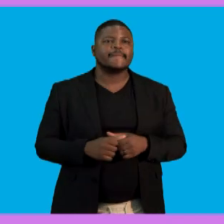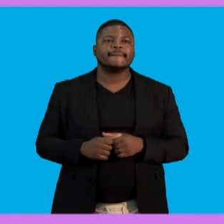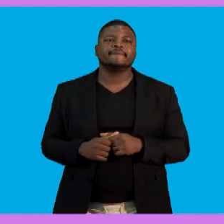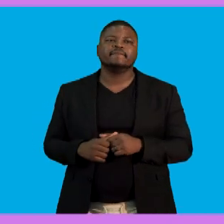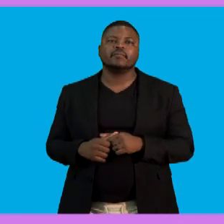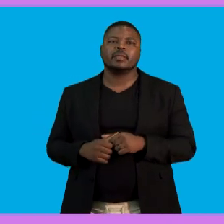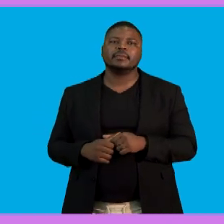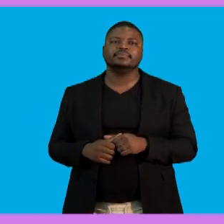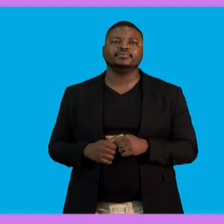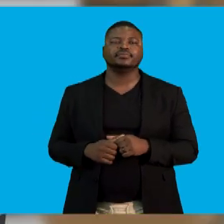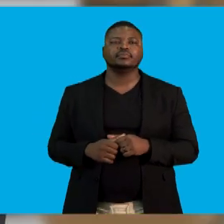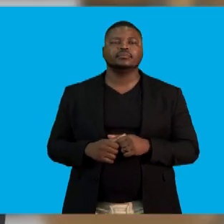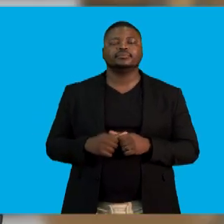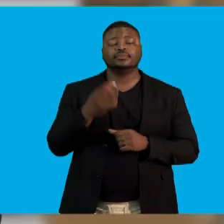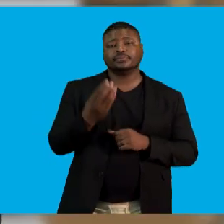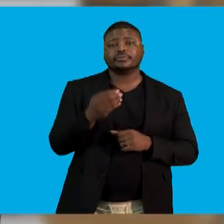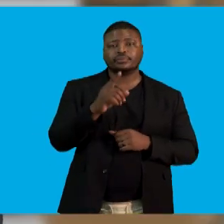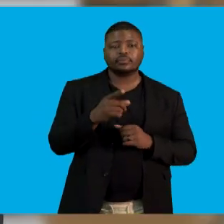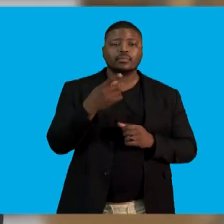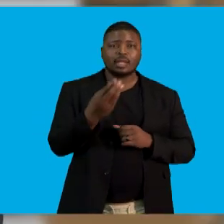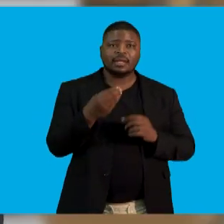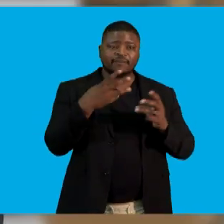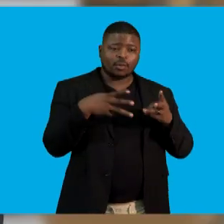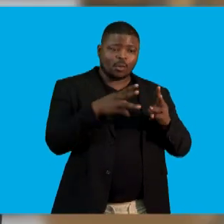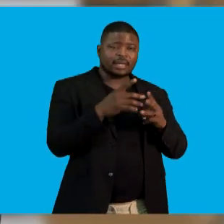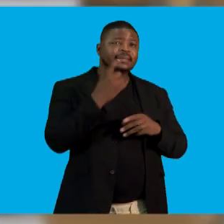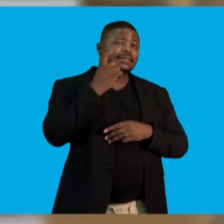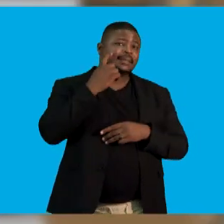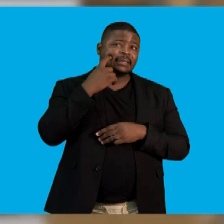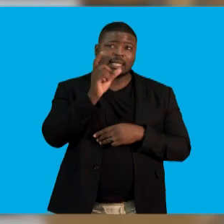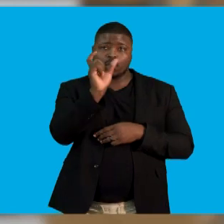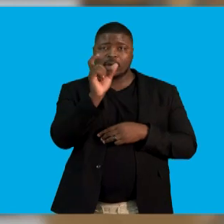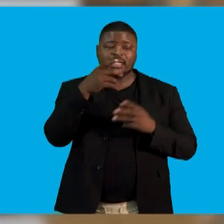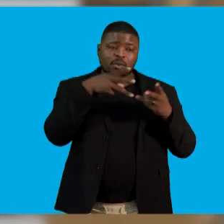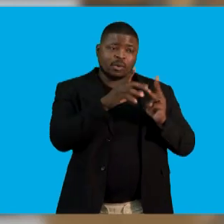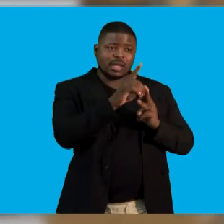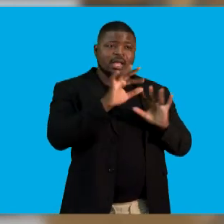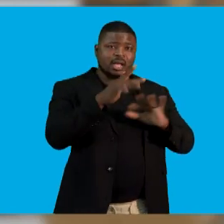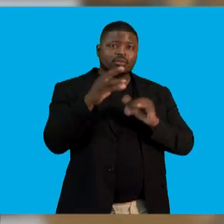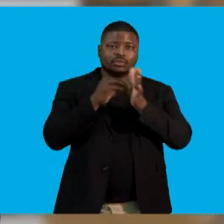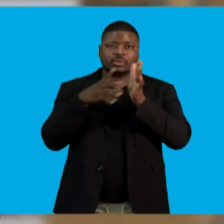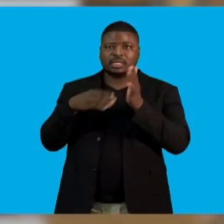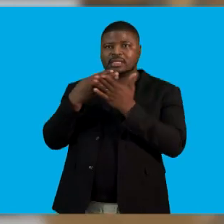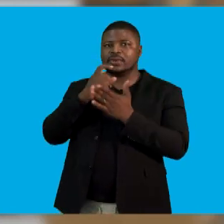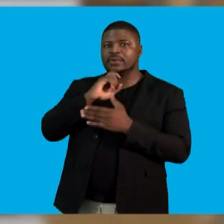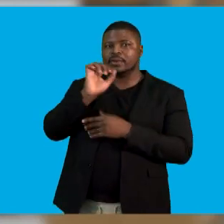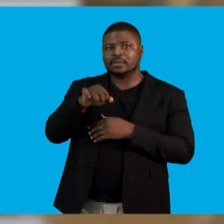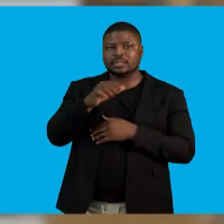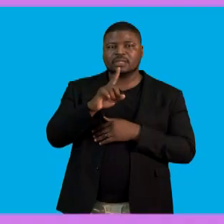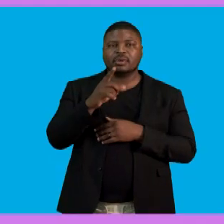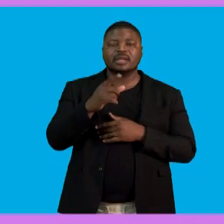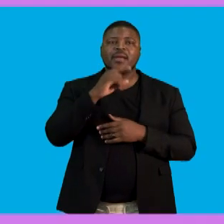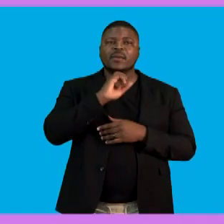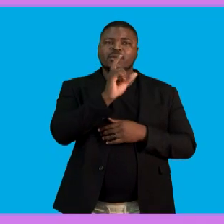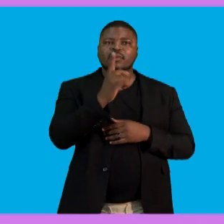Now, I have a mnemonic that I use to make it easy for learners to actually be able to convert between the different SI units. I